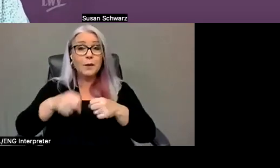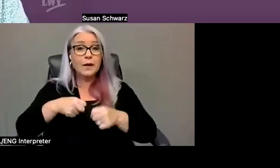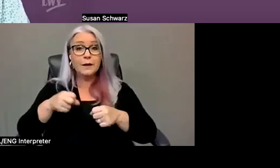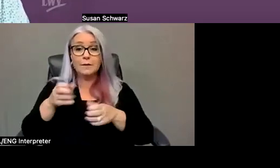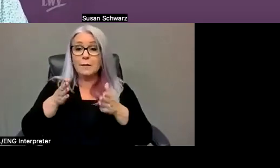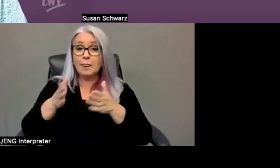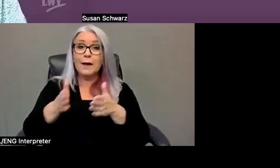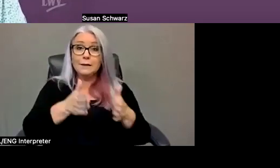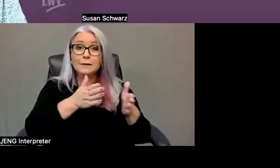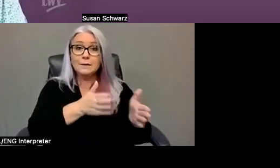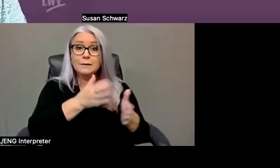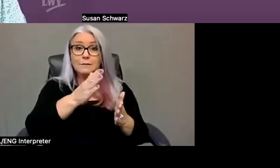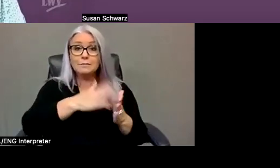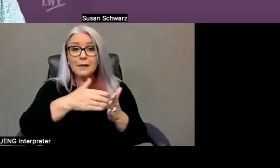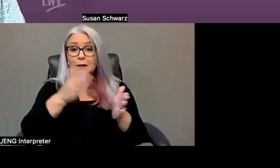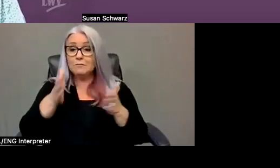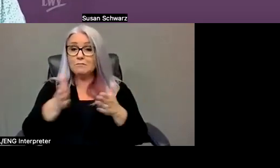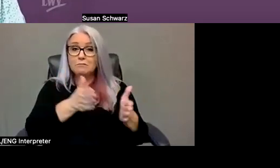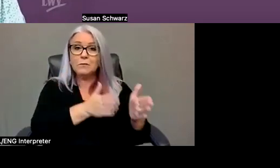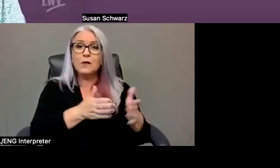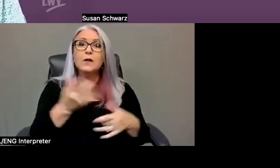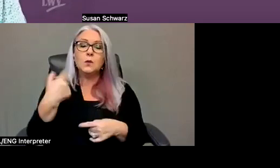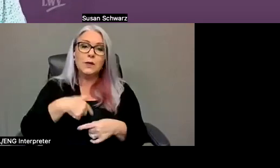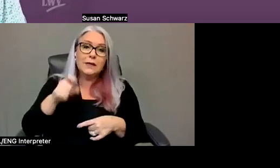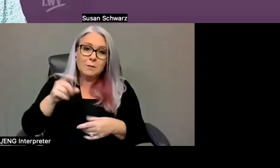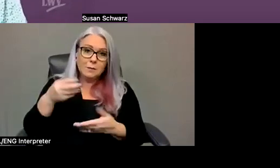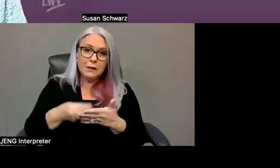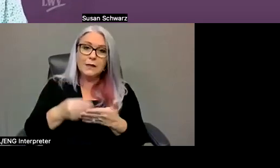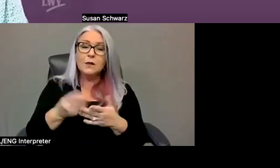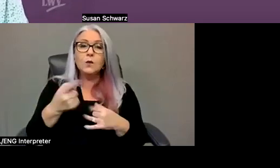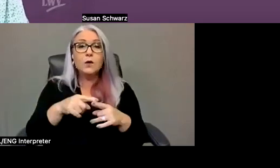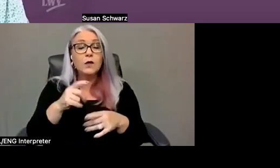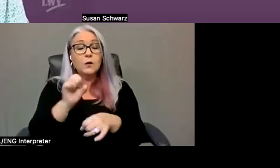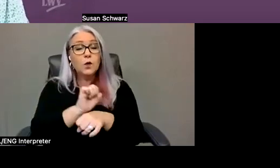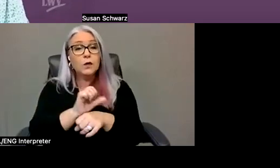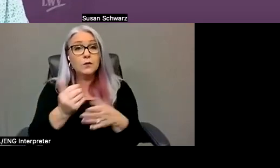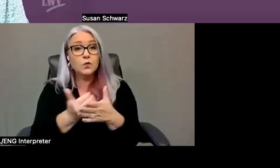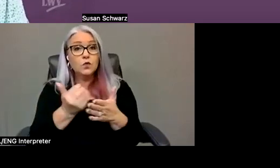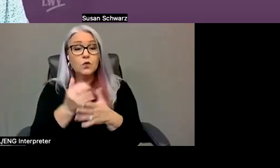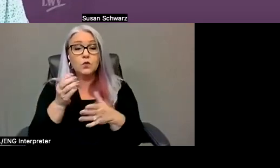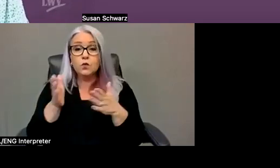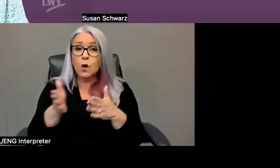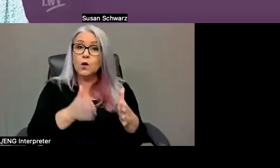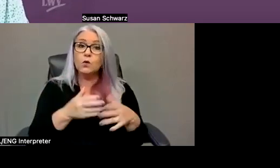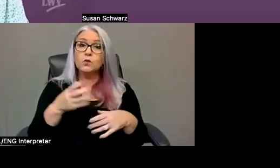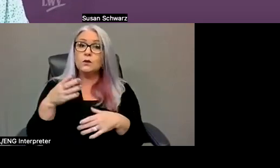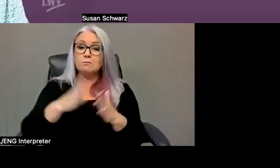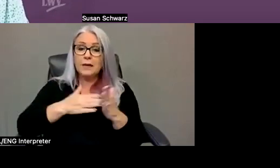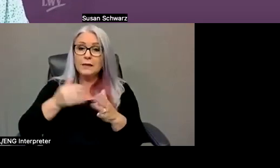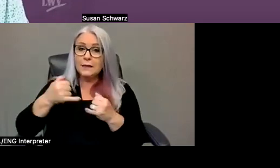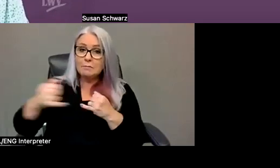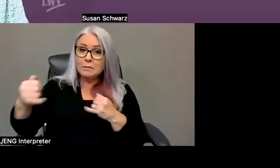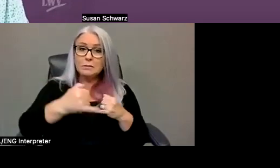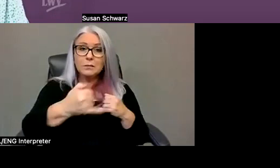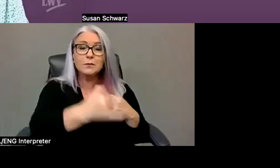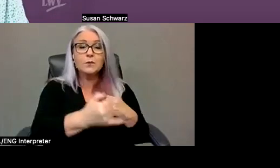and whenever we're working on new roads and striping them, we'll be sure